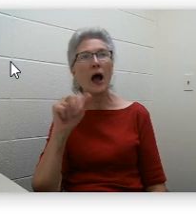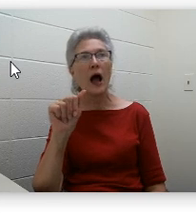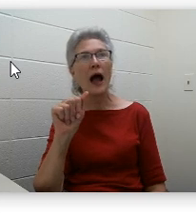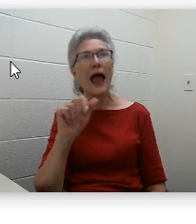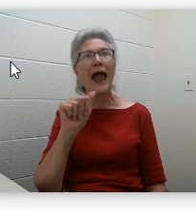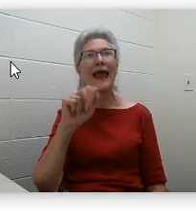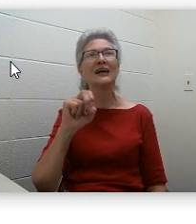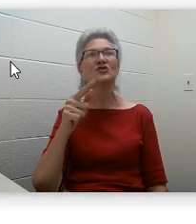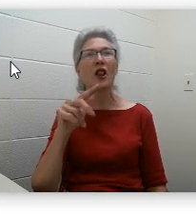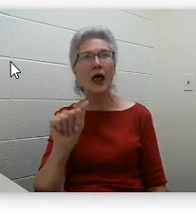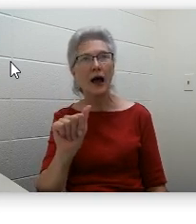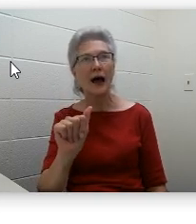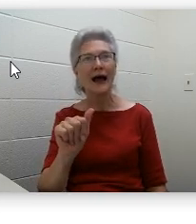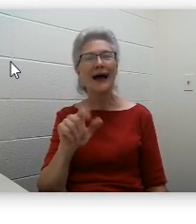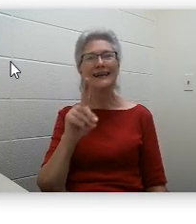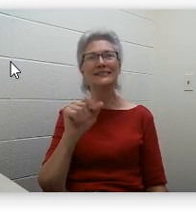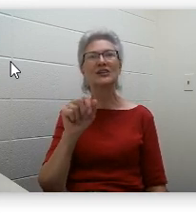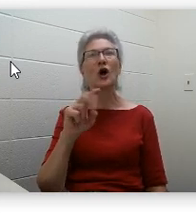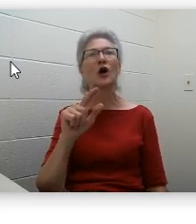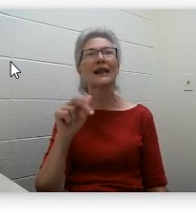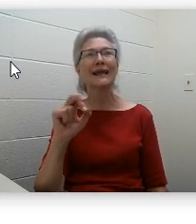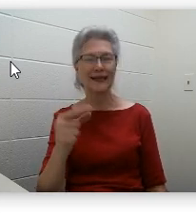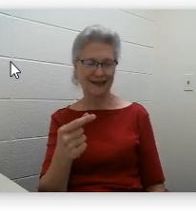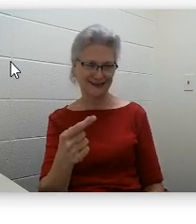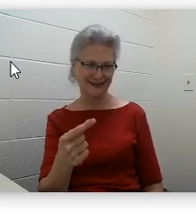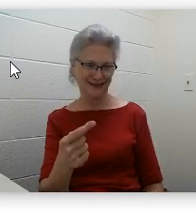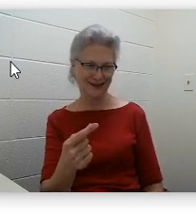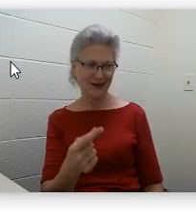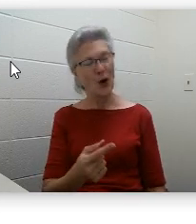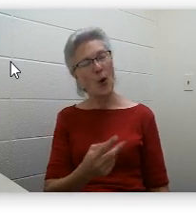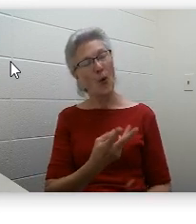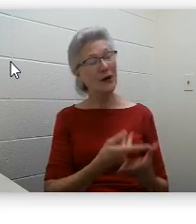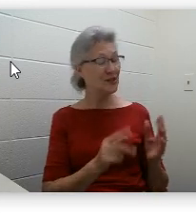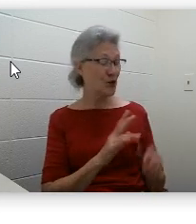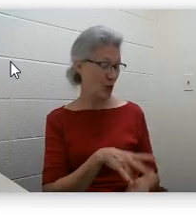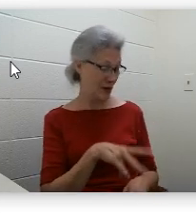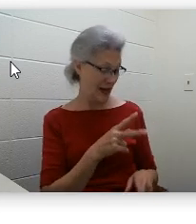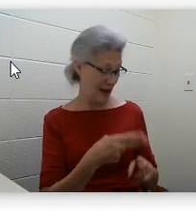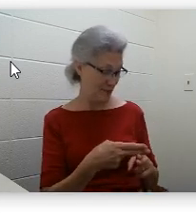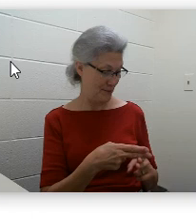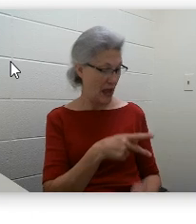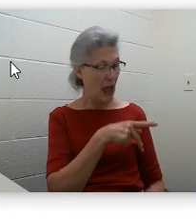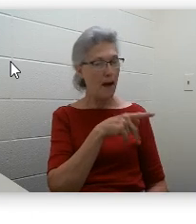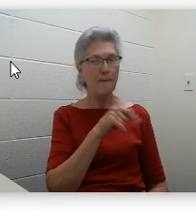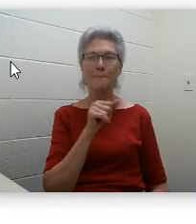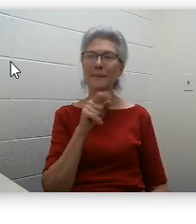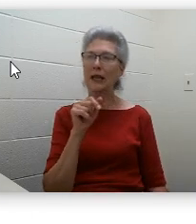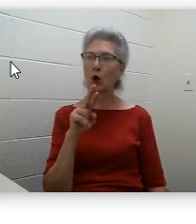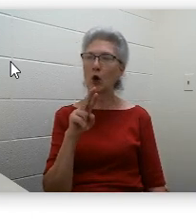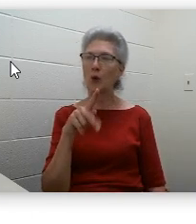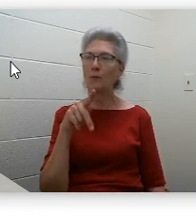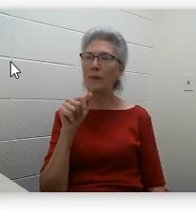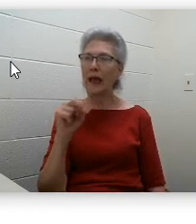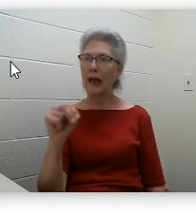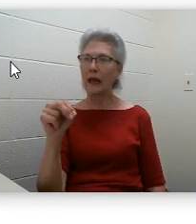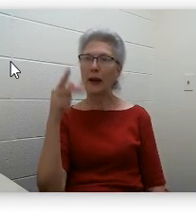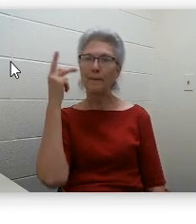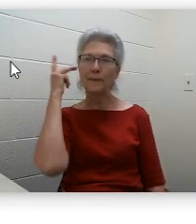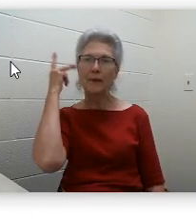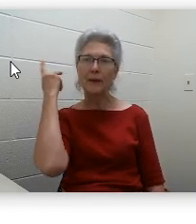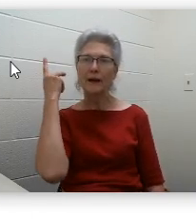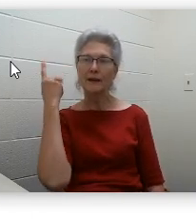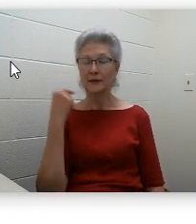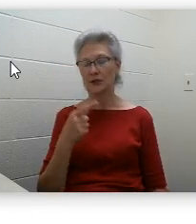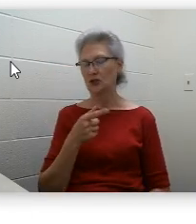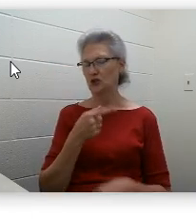Angela Darling, she replied with some satisfaction. What is your name? Peter Pan. She was